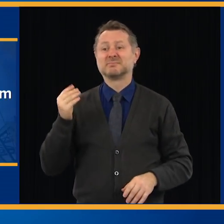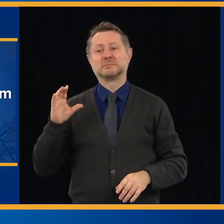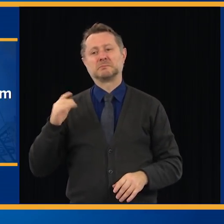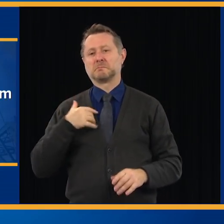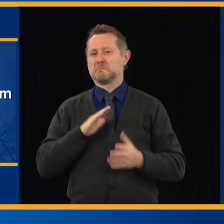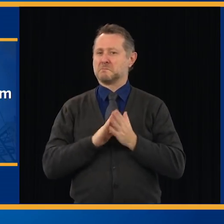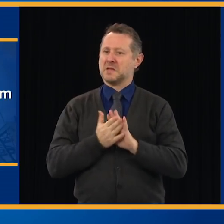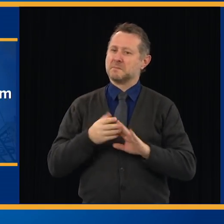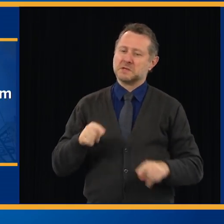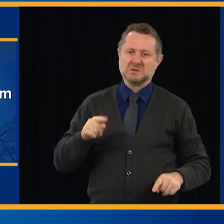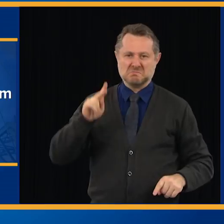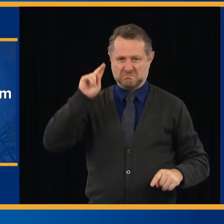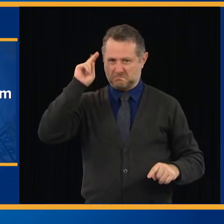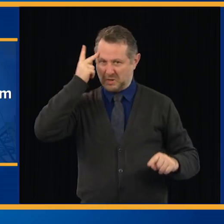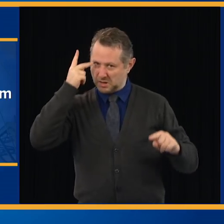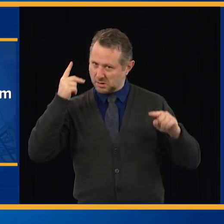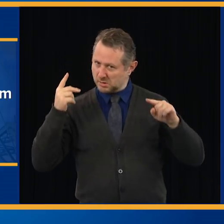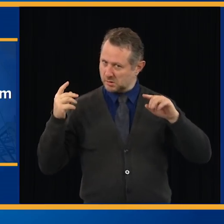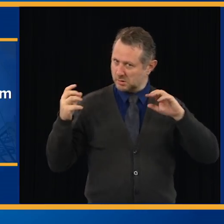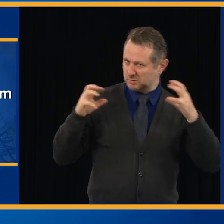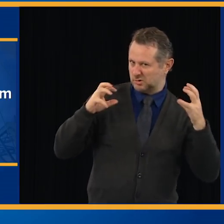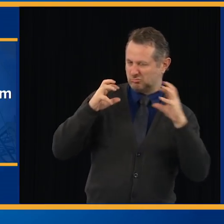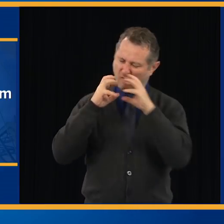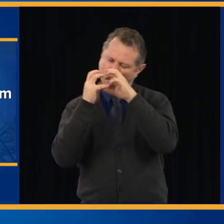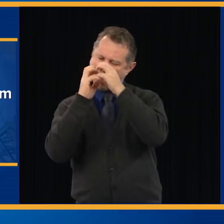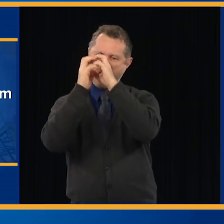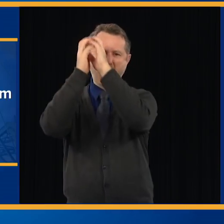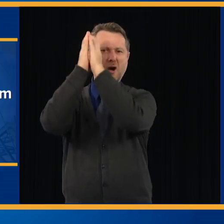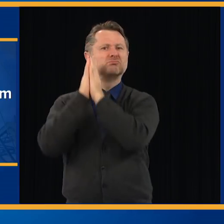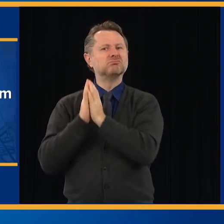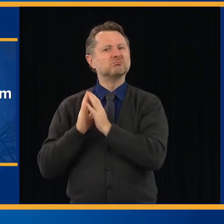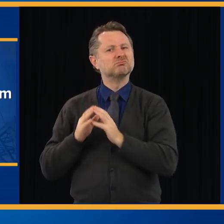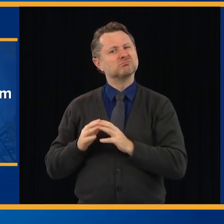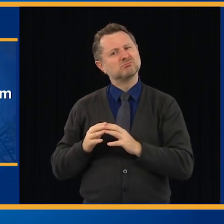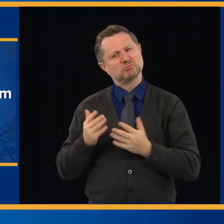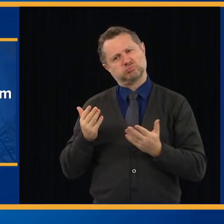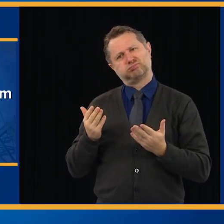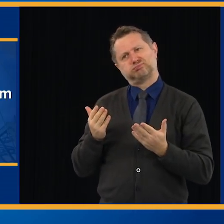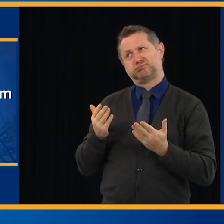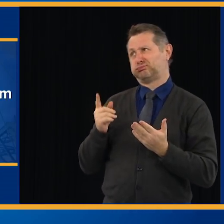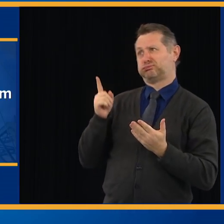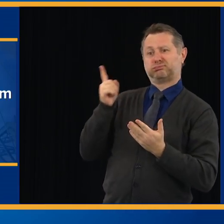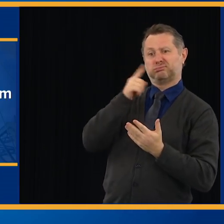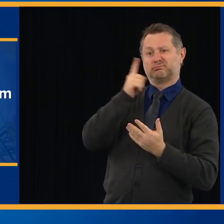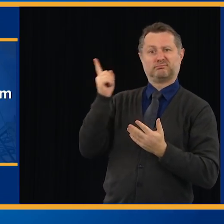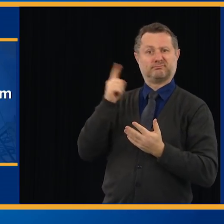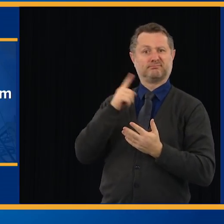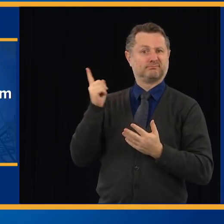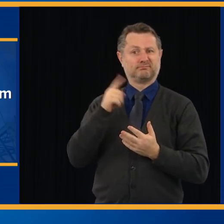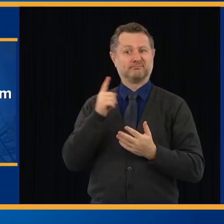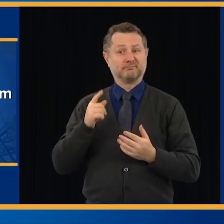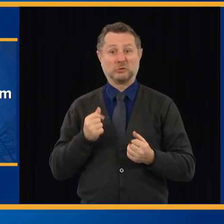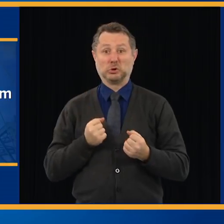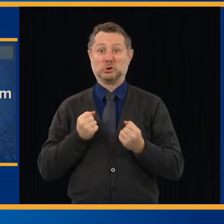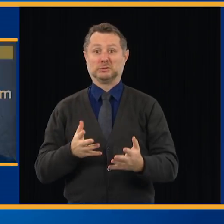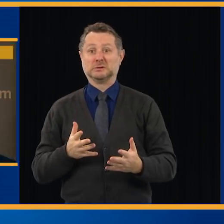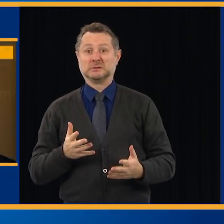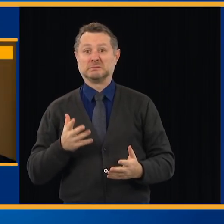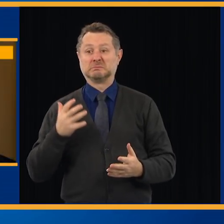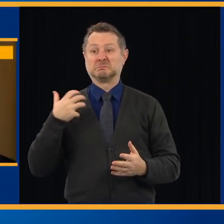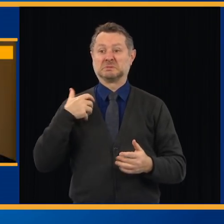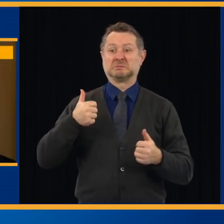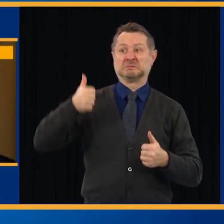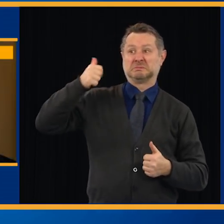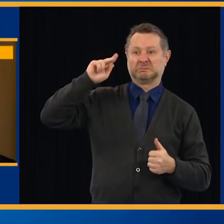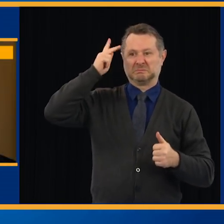political brawl on state and local funding. More and more, some of the elected officials in Washington are saying they're